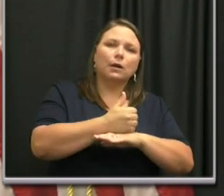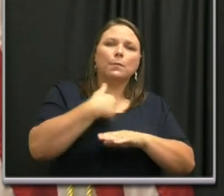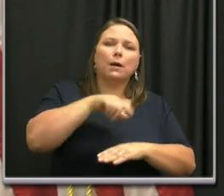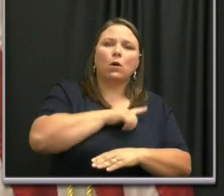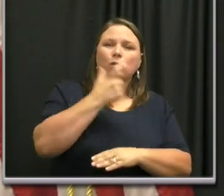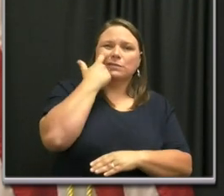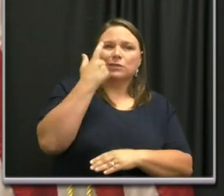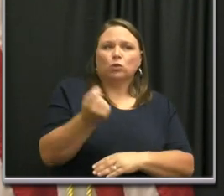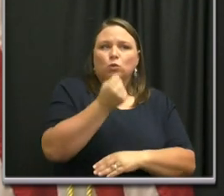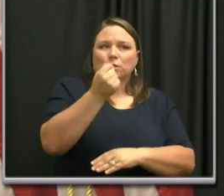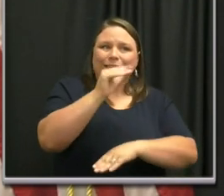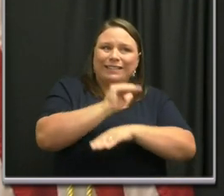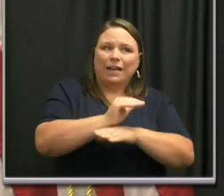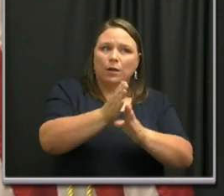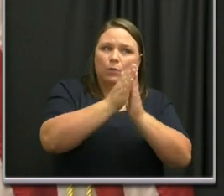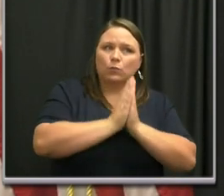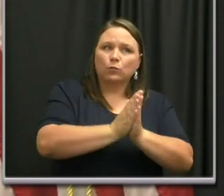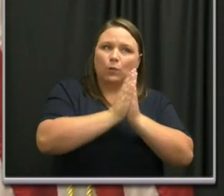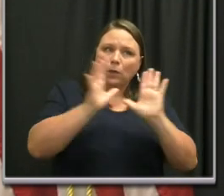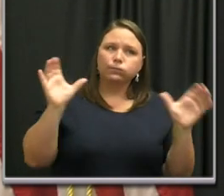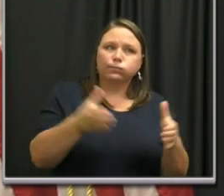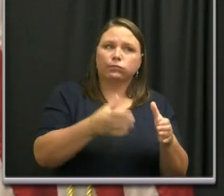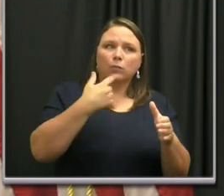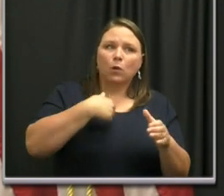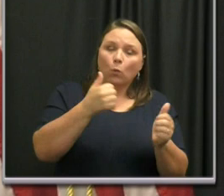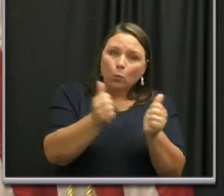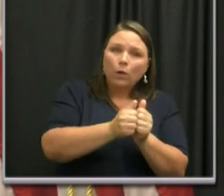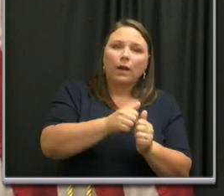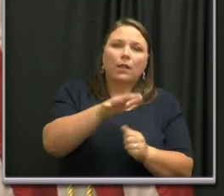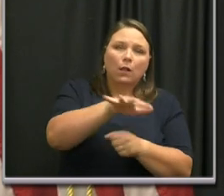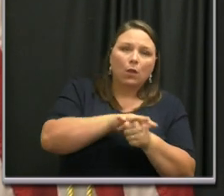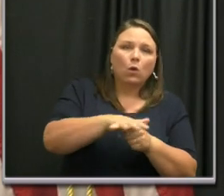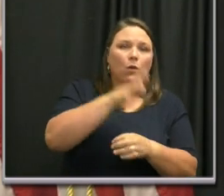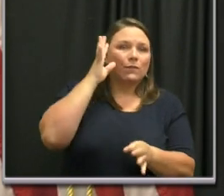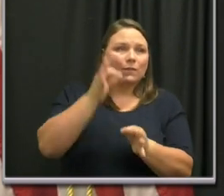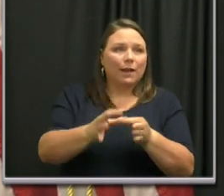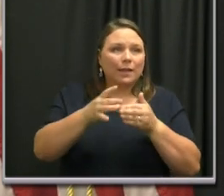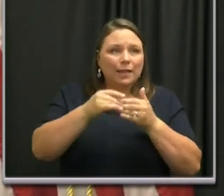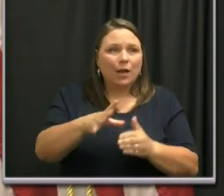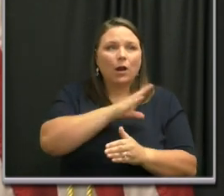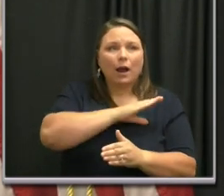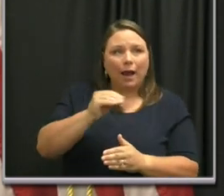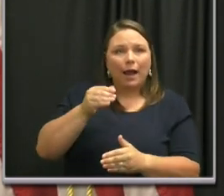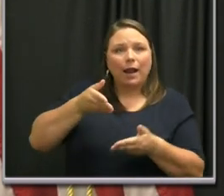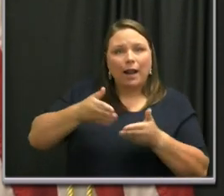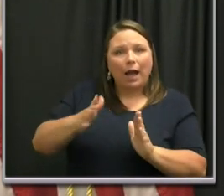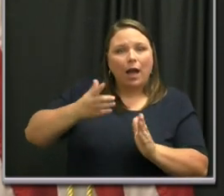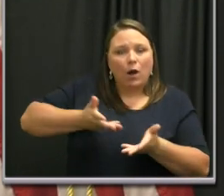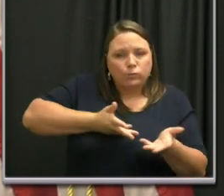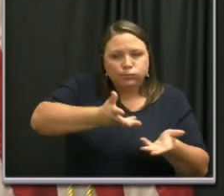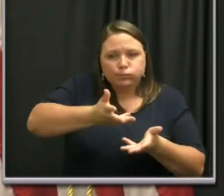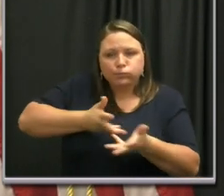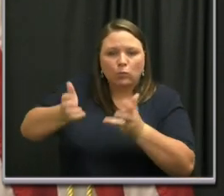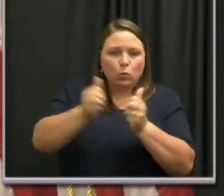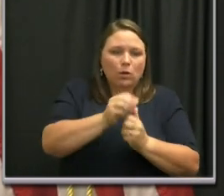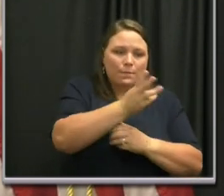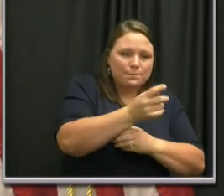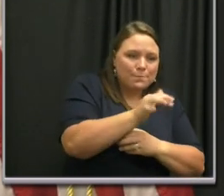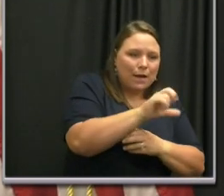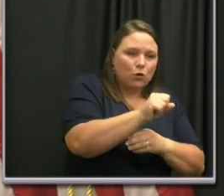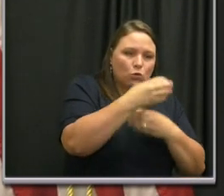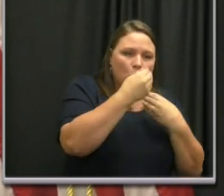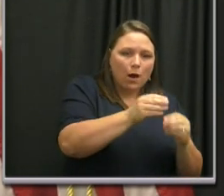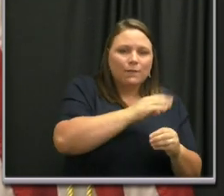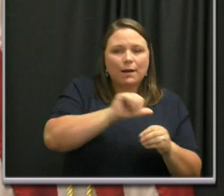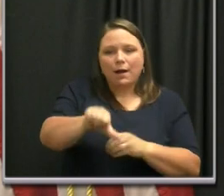vigil with local faith leaders, and for taking the lead to further develop and open an honest dialogue between the mayor's office and leaders